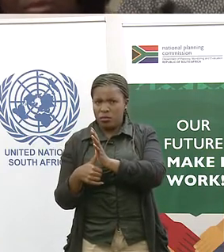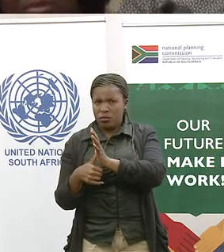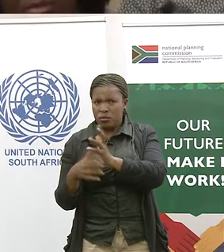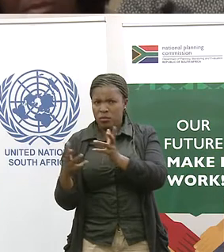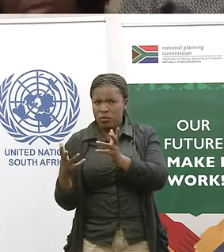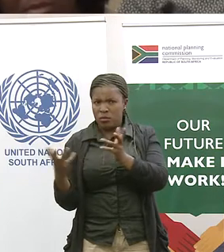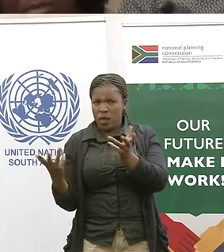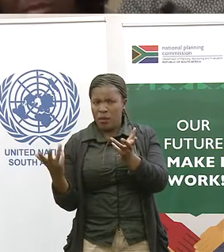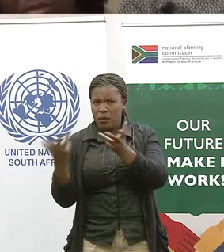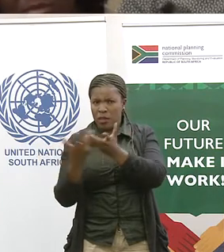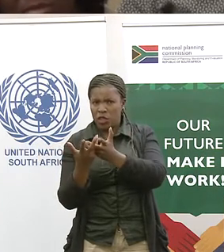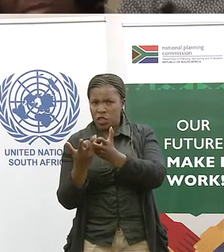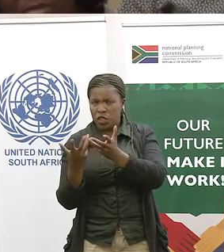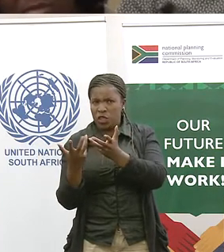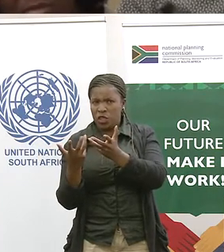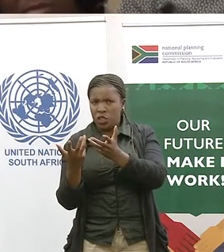without necessarily,